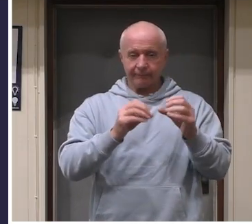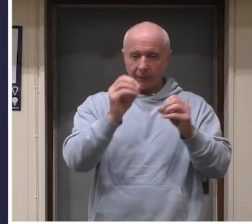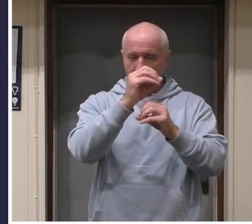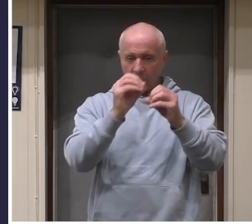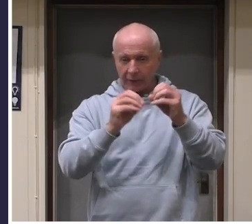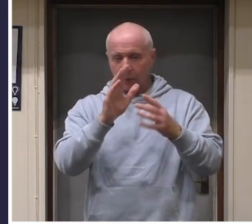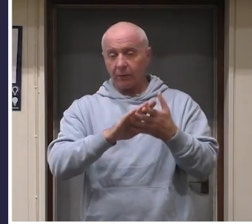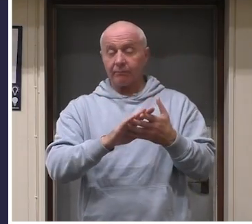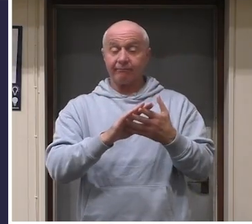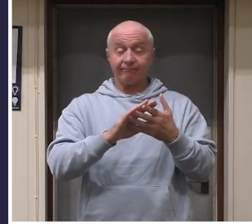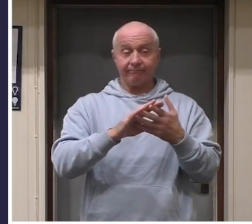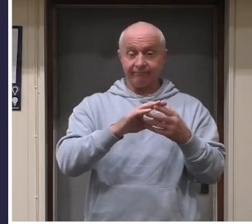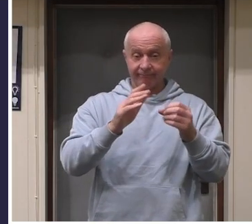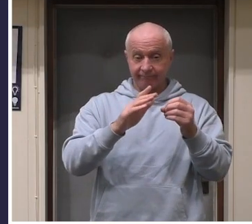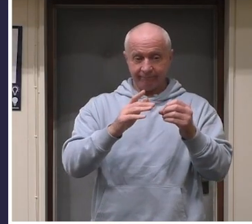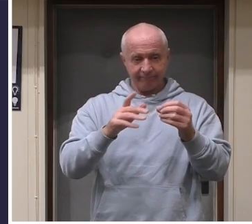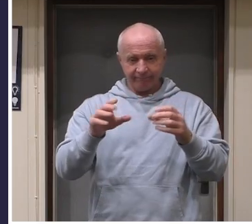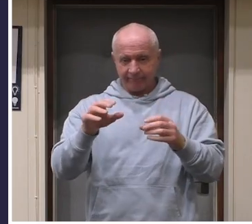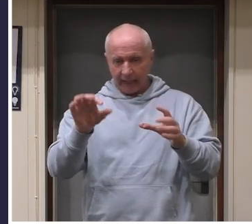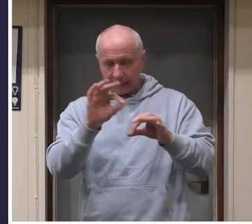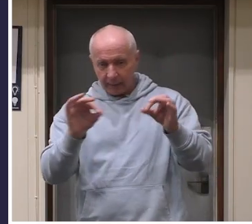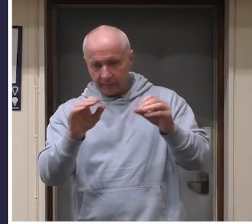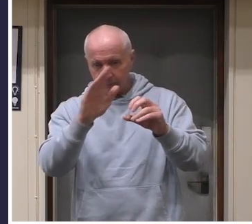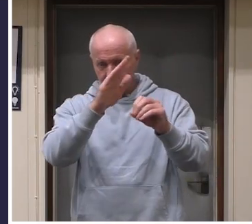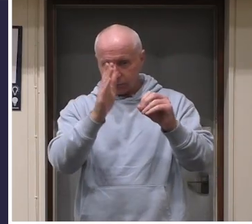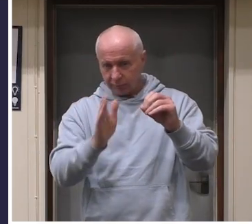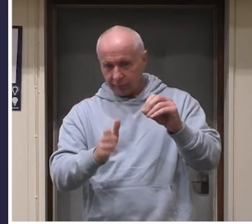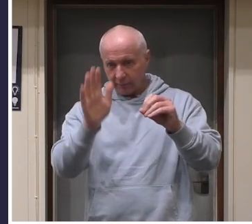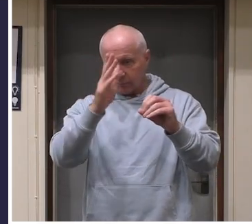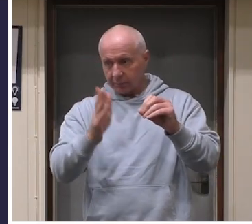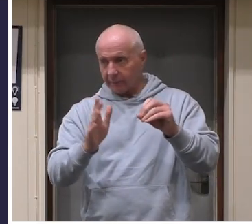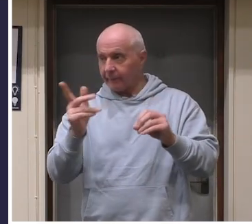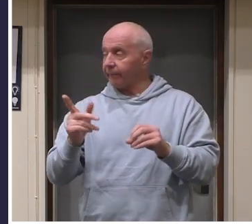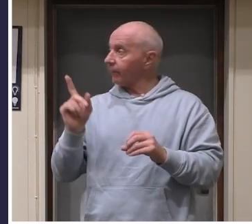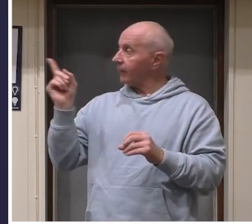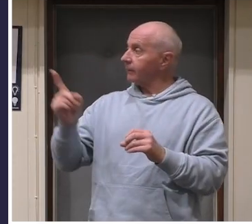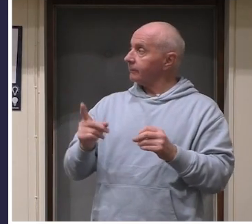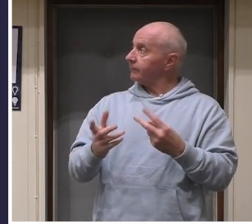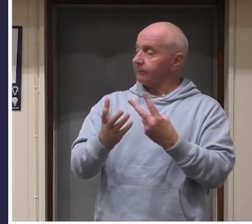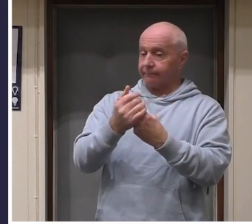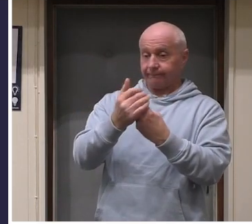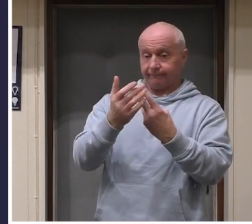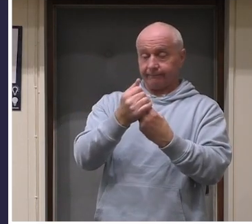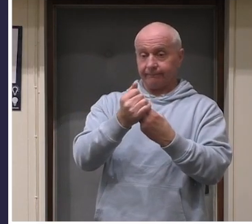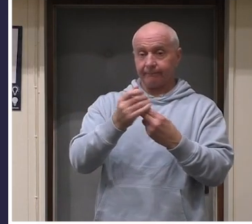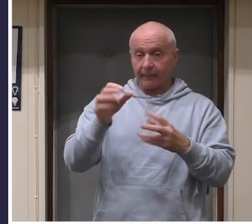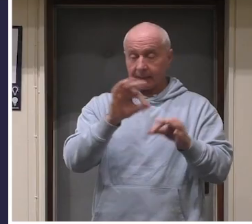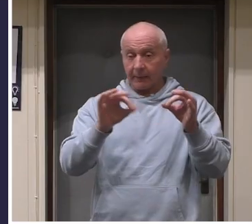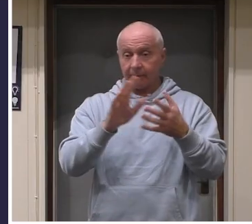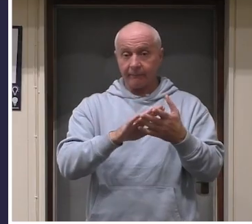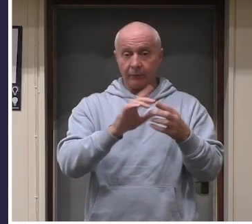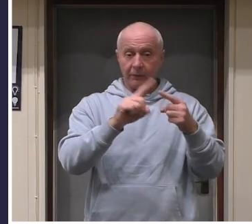superposition experiments because, as I said, in the double-slit experiment with electrons, the only